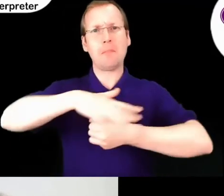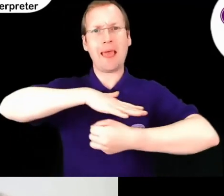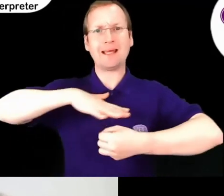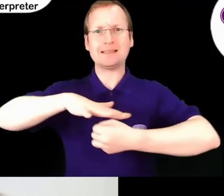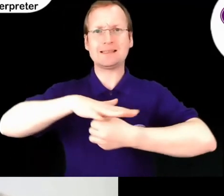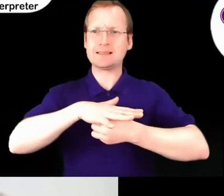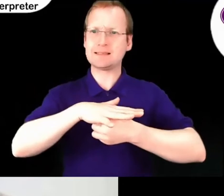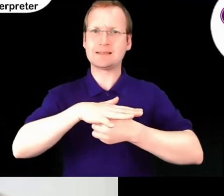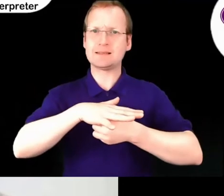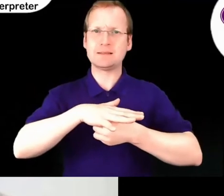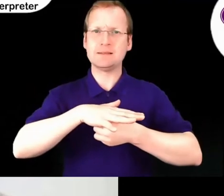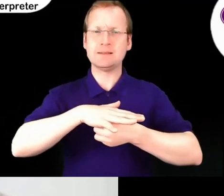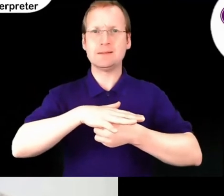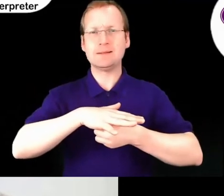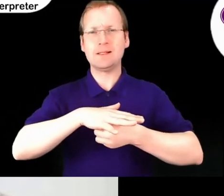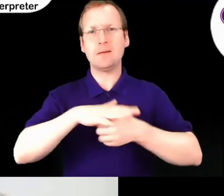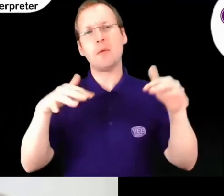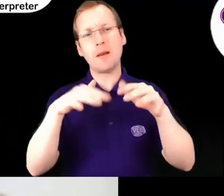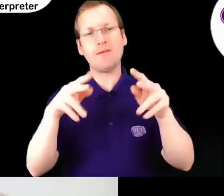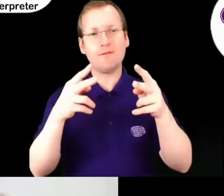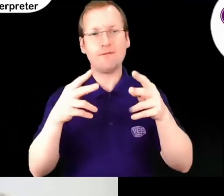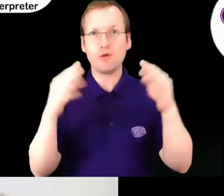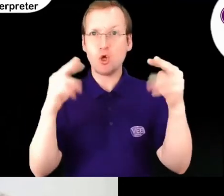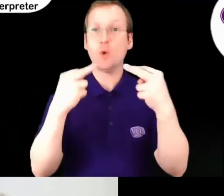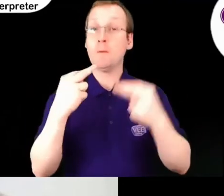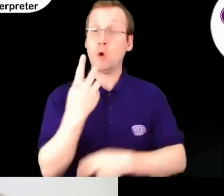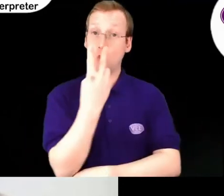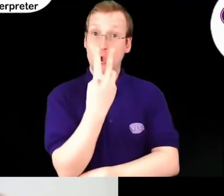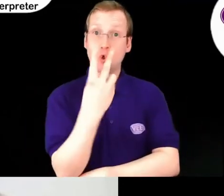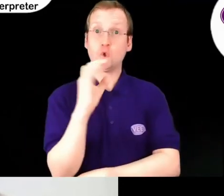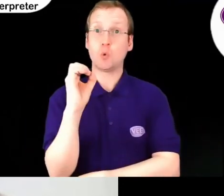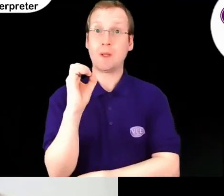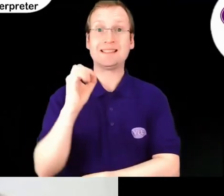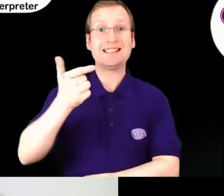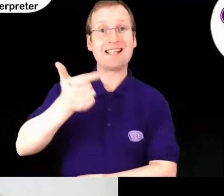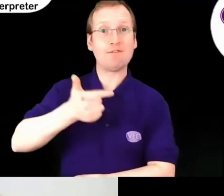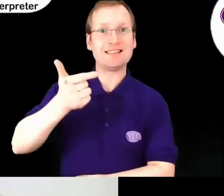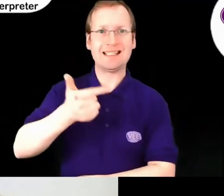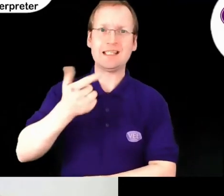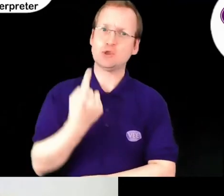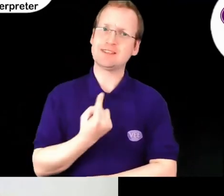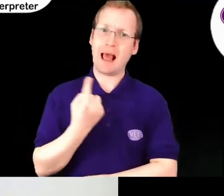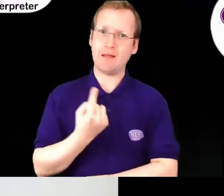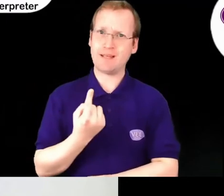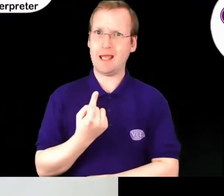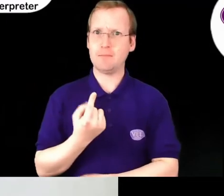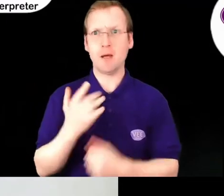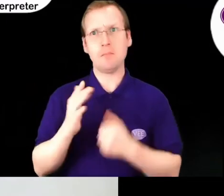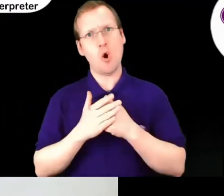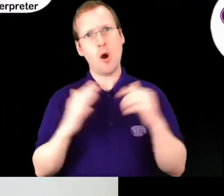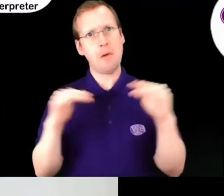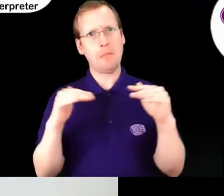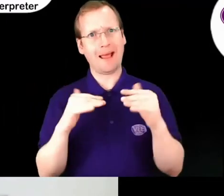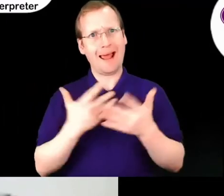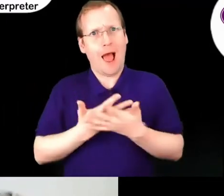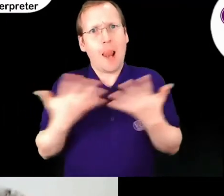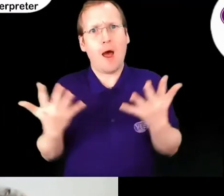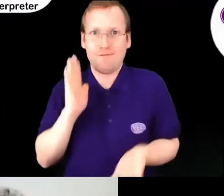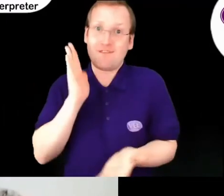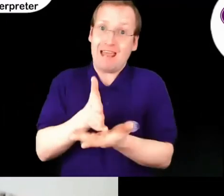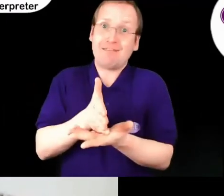speak. But in 2017, you did decide to come out kind of a lot more publicly, shall we say, very